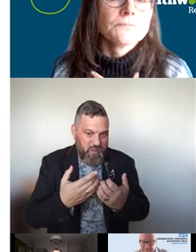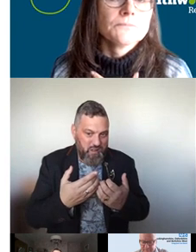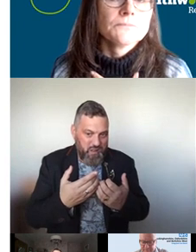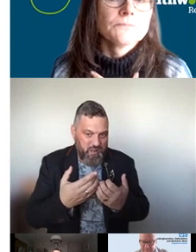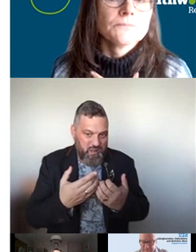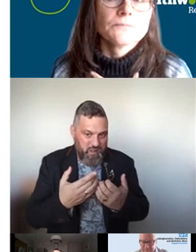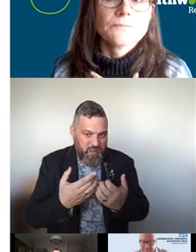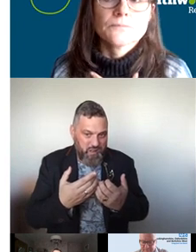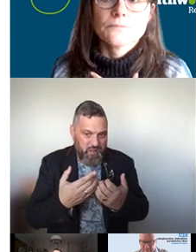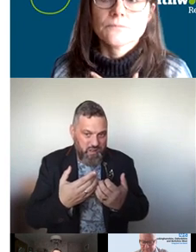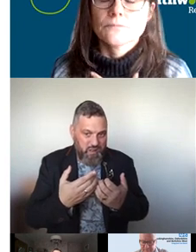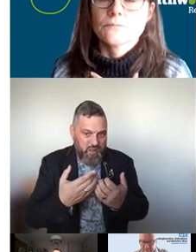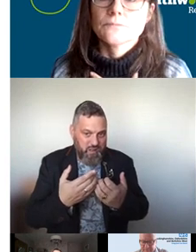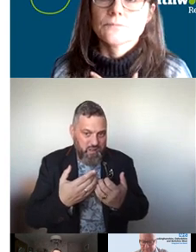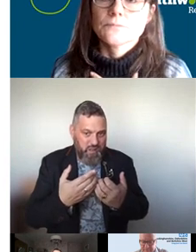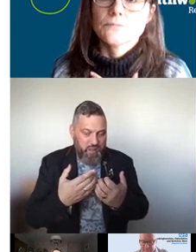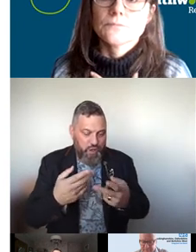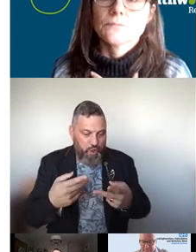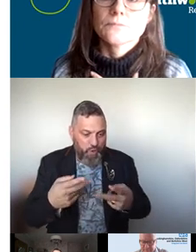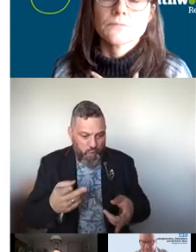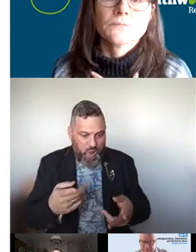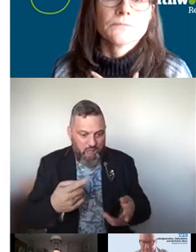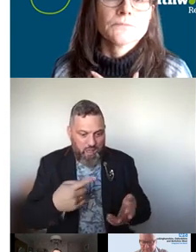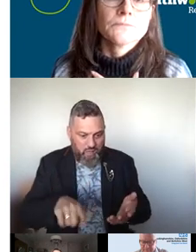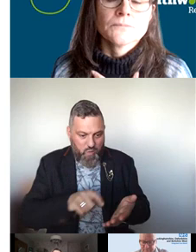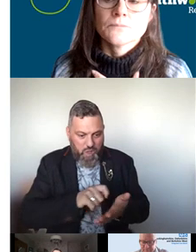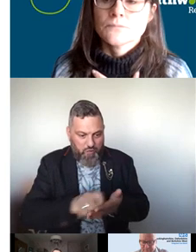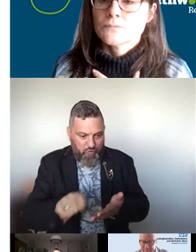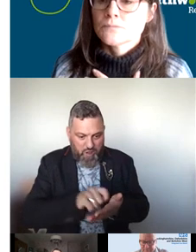The way that we've tried to write the strategy